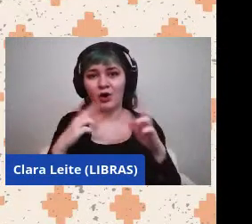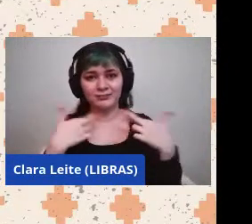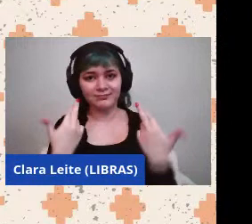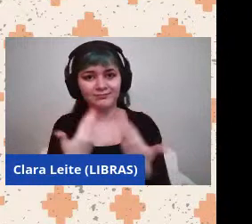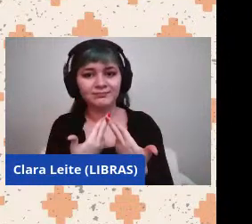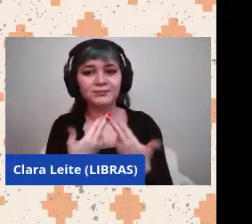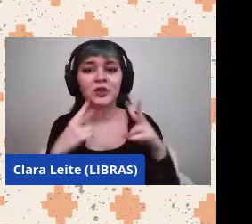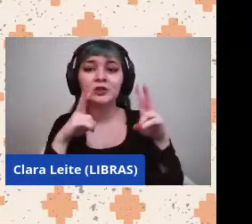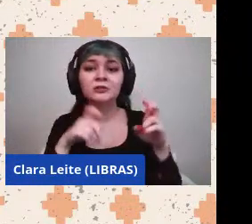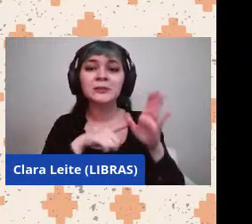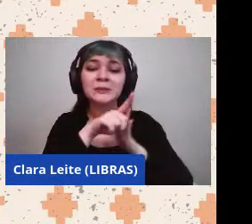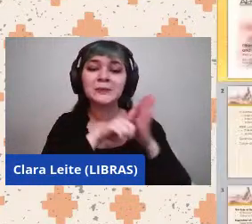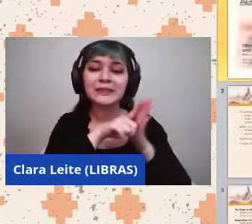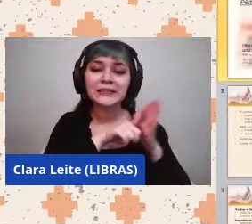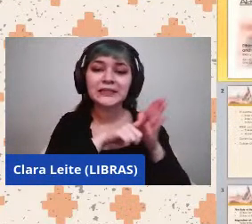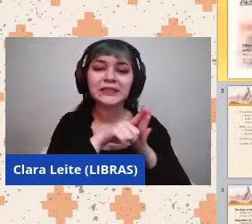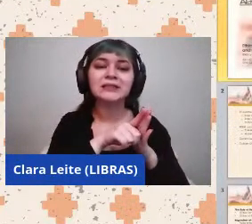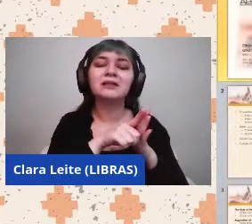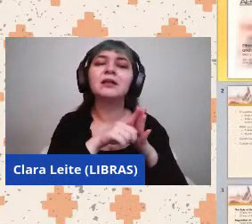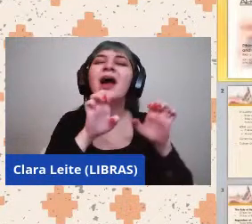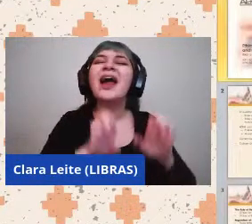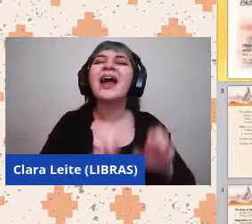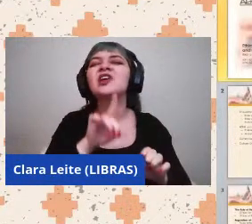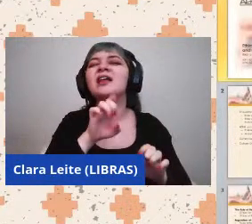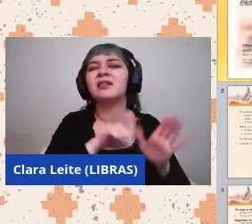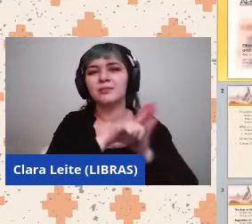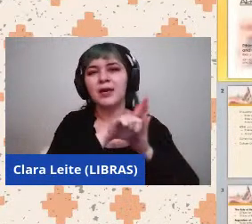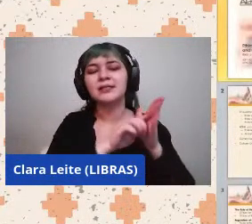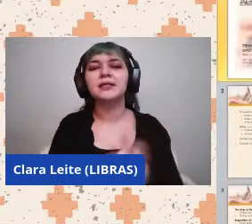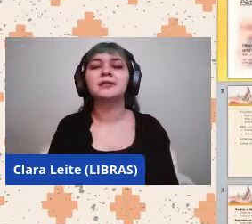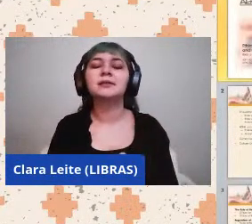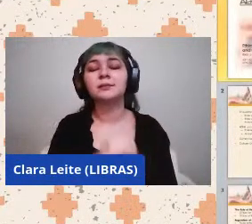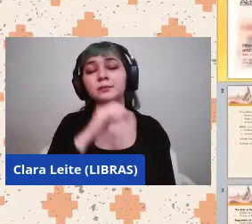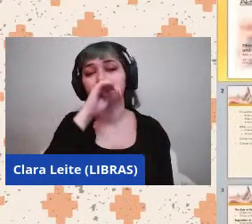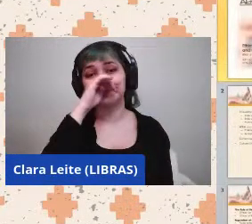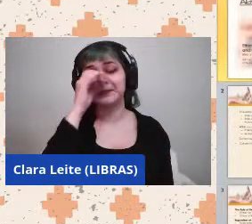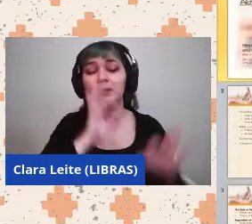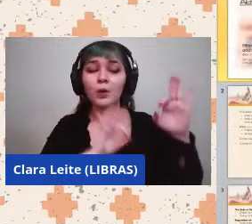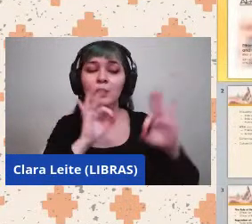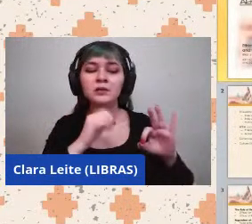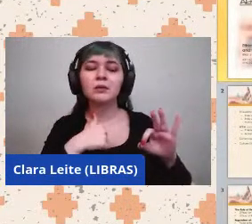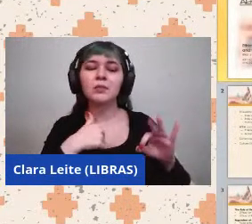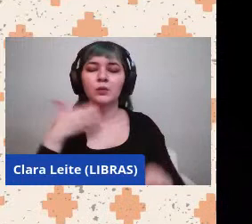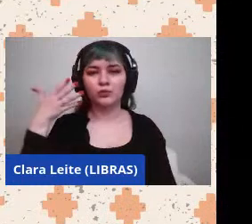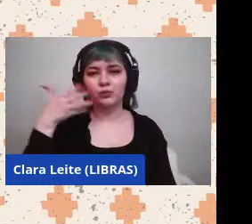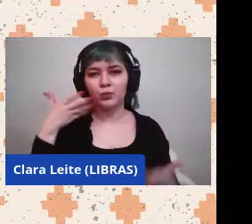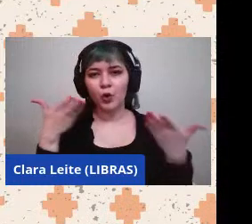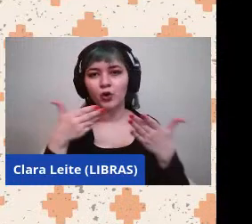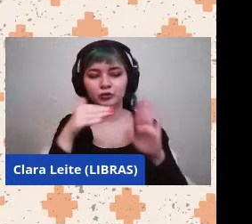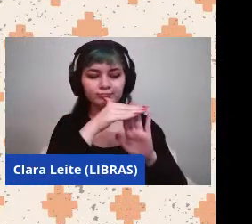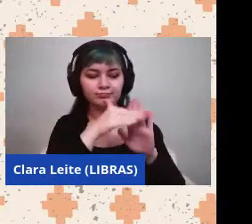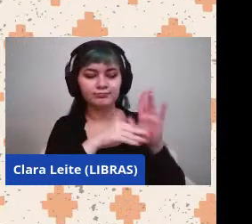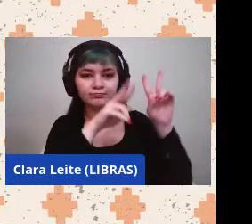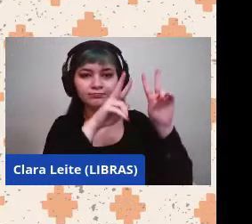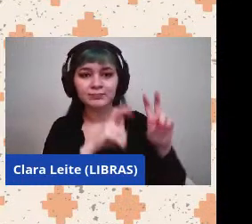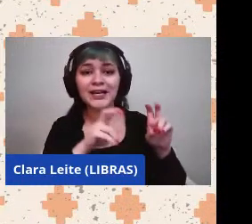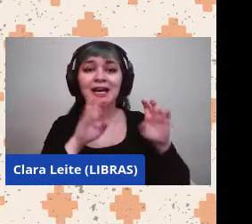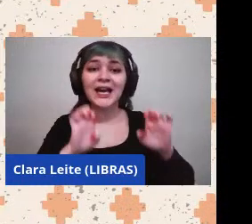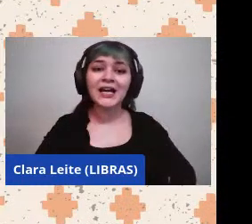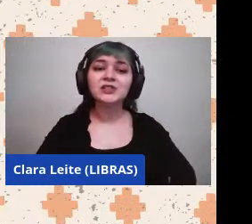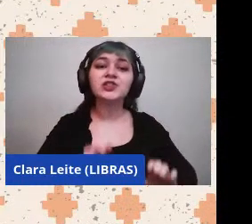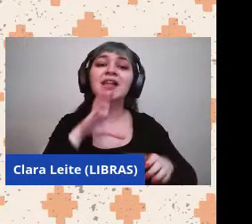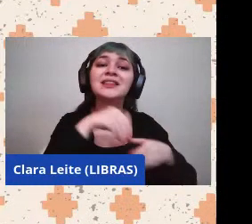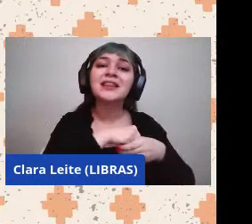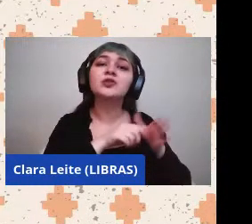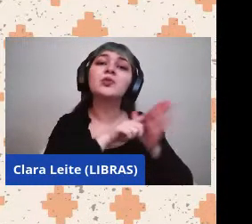on research ethics. I have framed my remarks today around the title, Ethics in